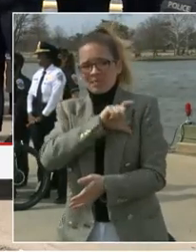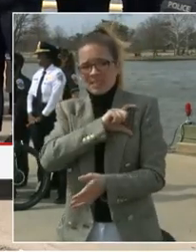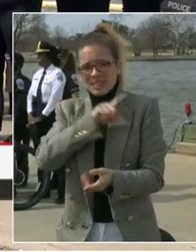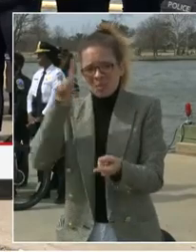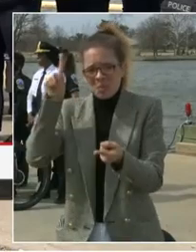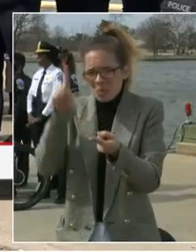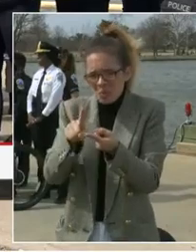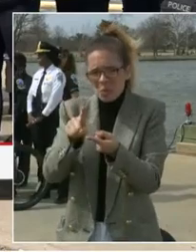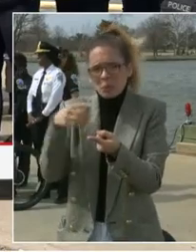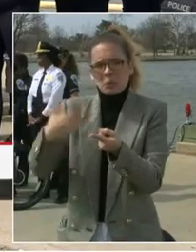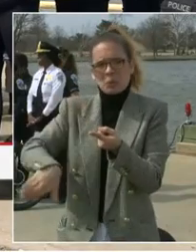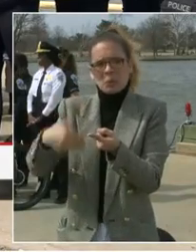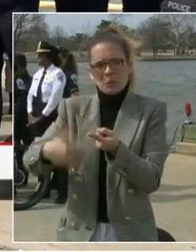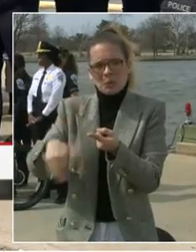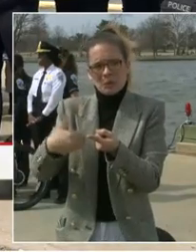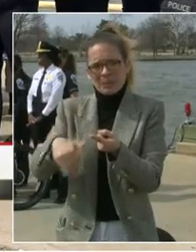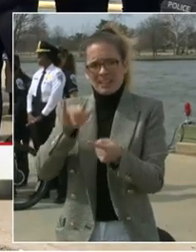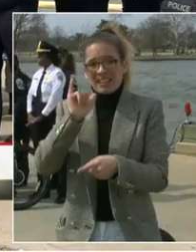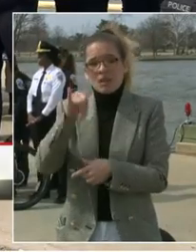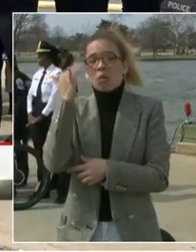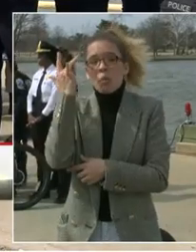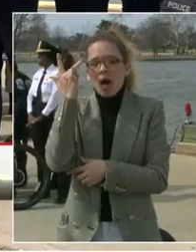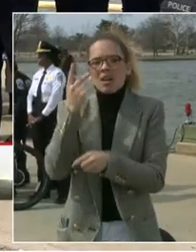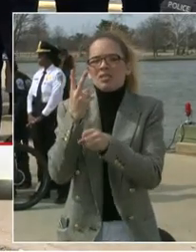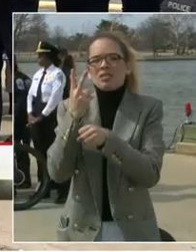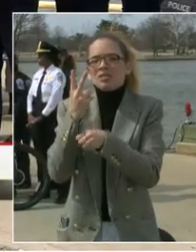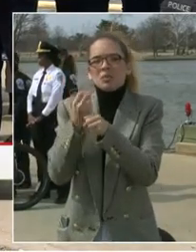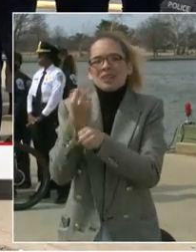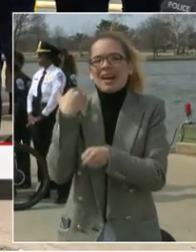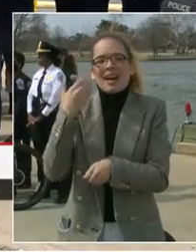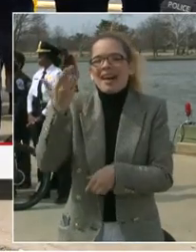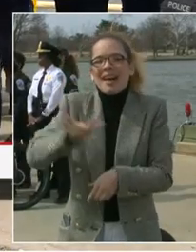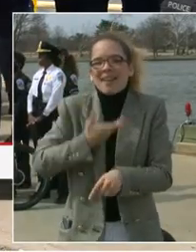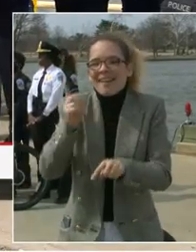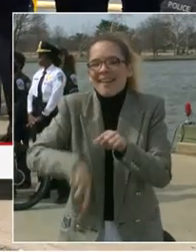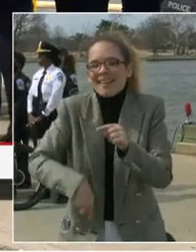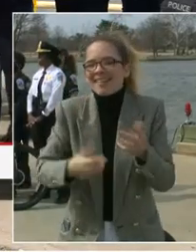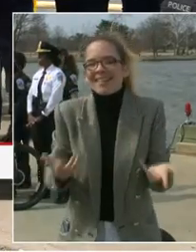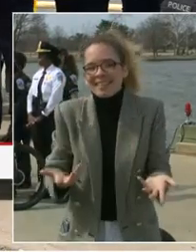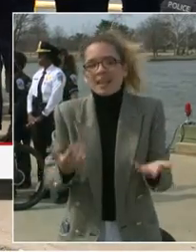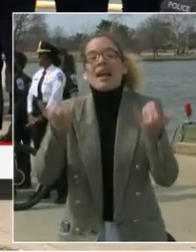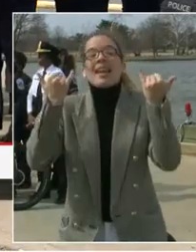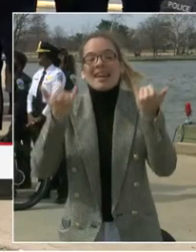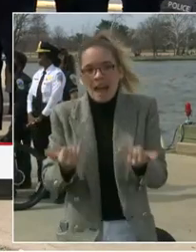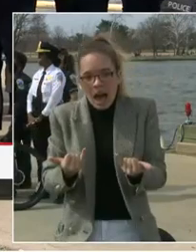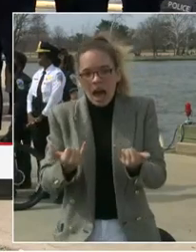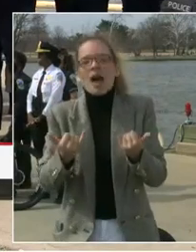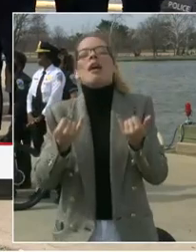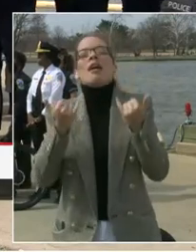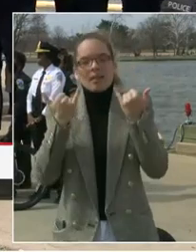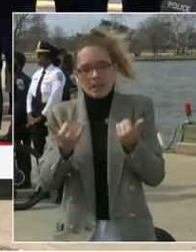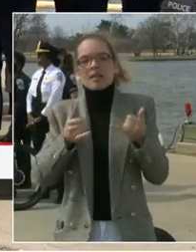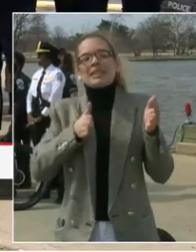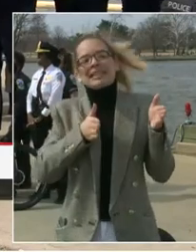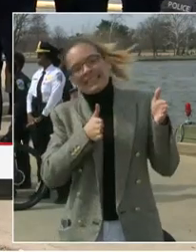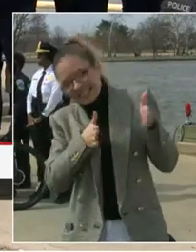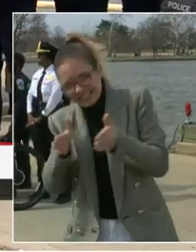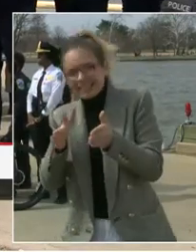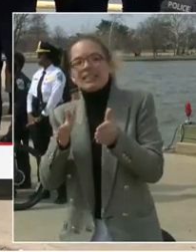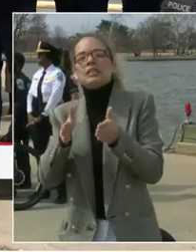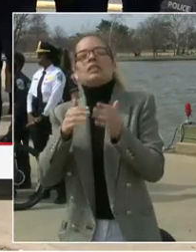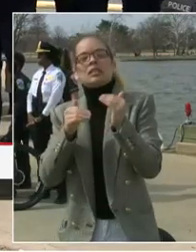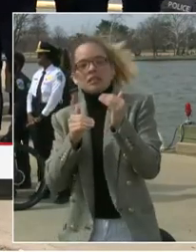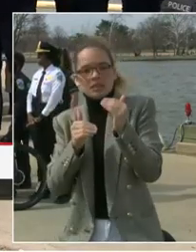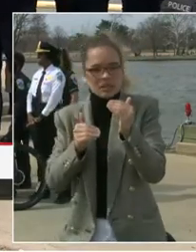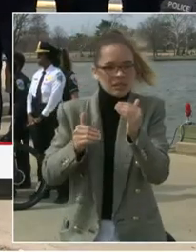not hiring. So the budget that I will present to the council will put us on the path to the number of officers